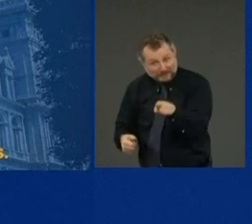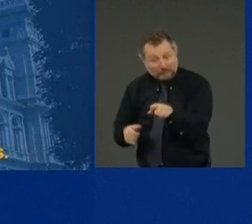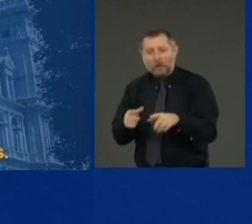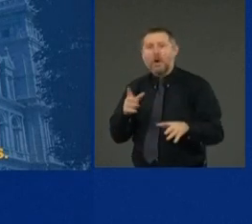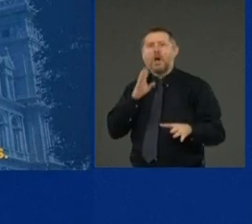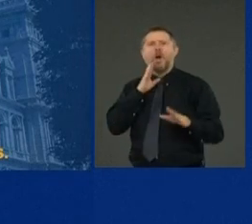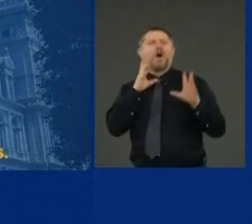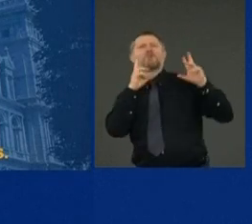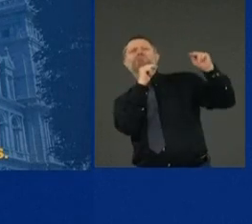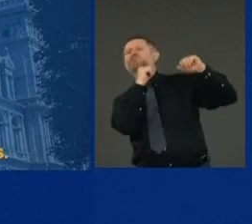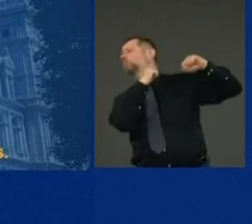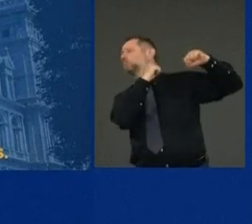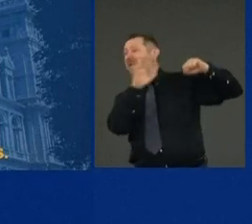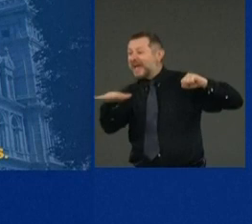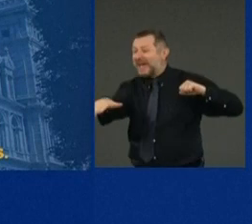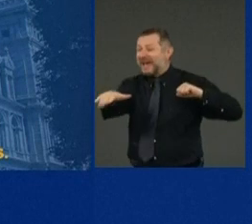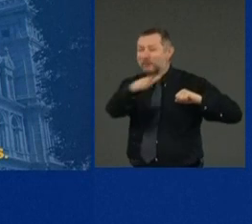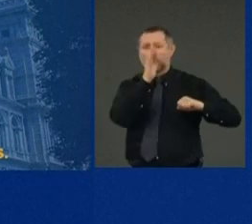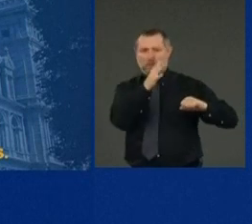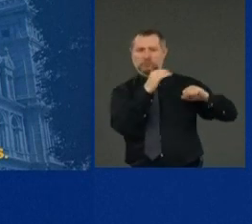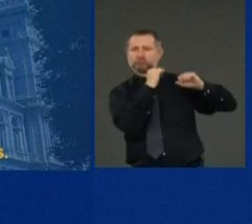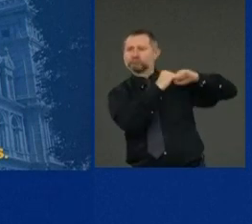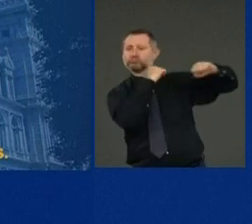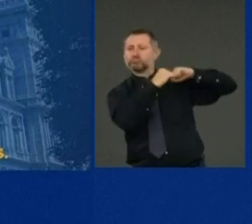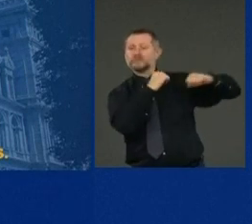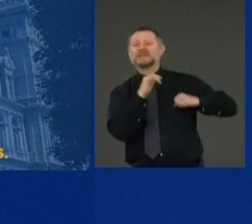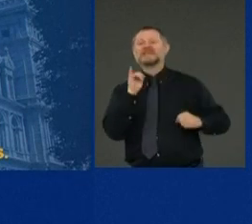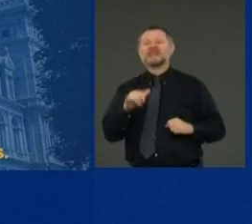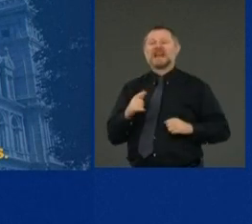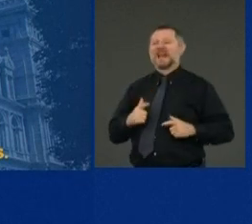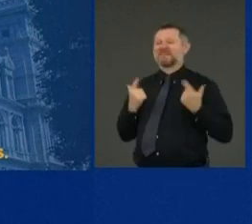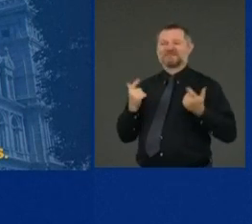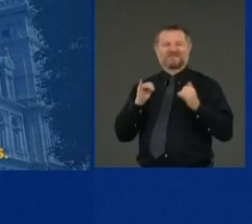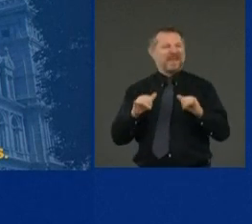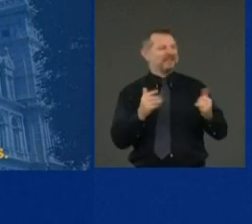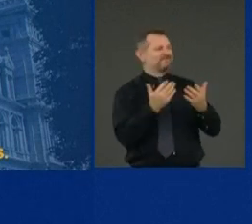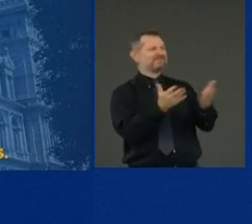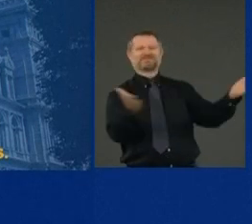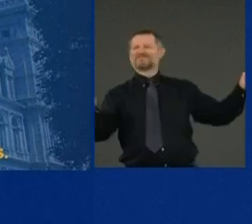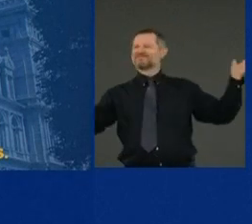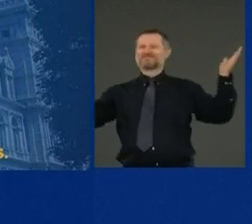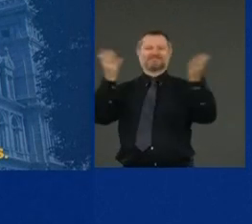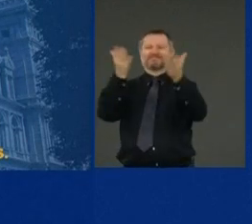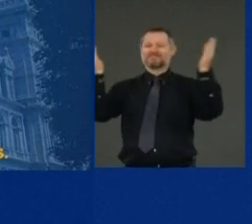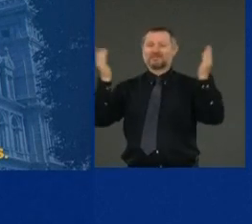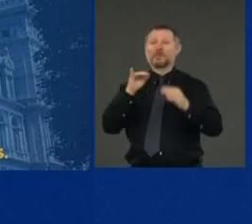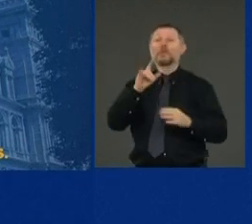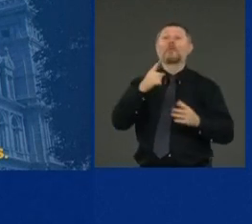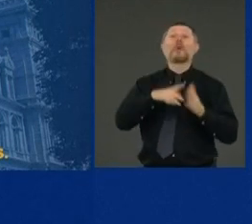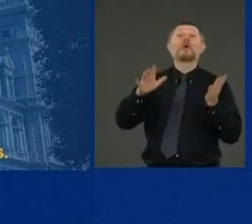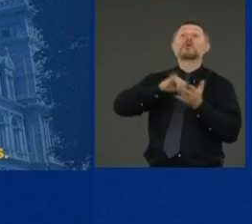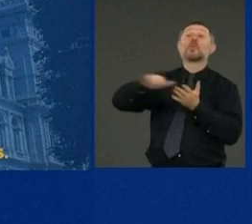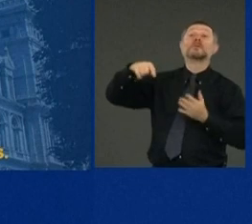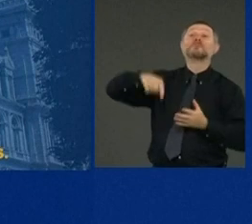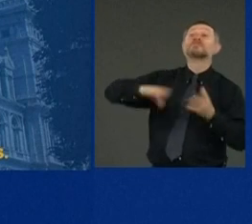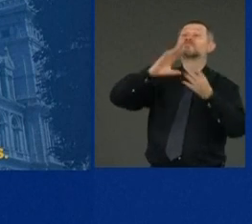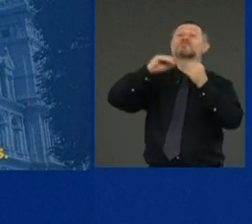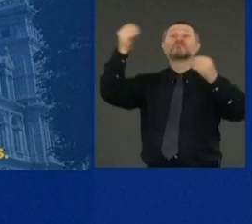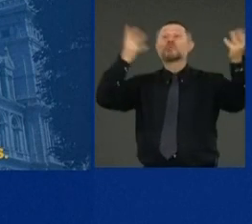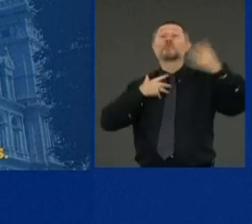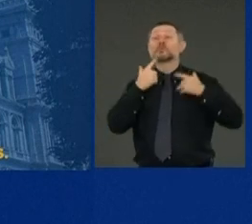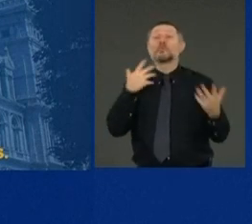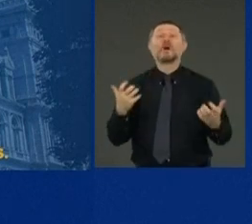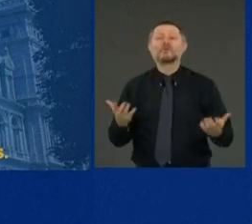That's life. That's society. What we're saying in the state is to accelerate this and engage